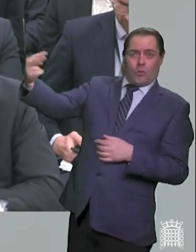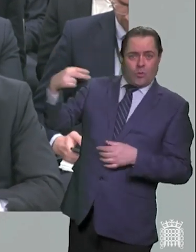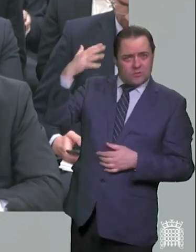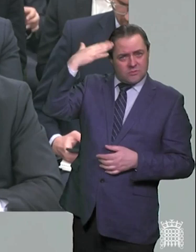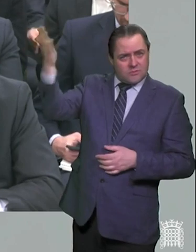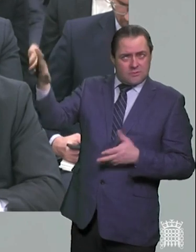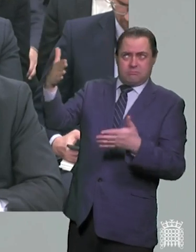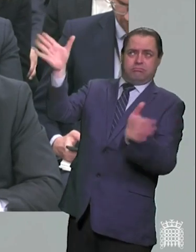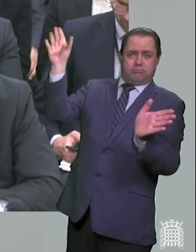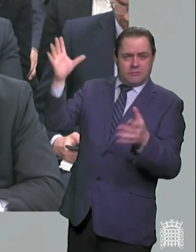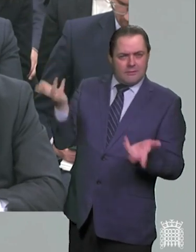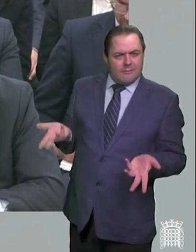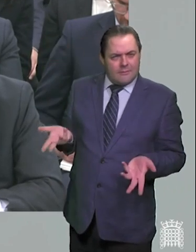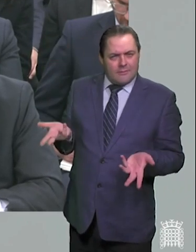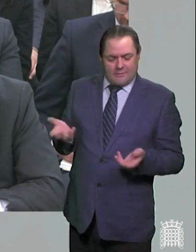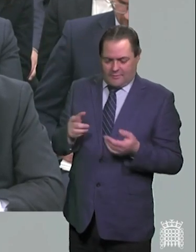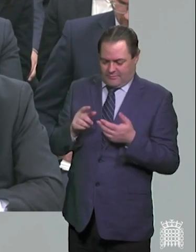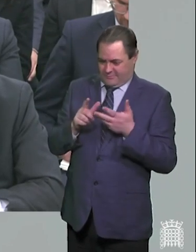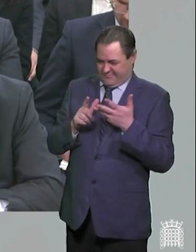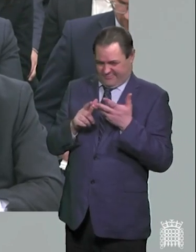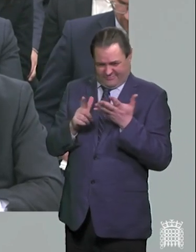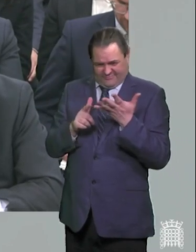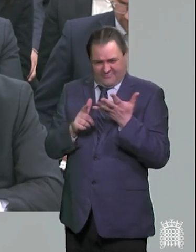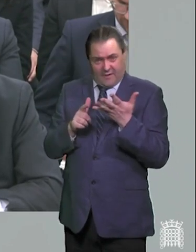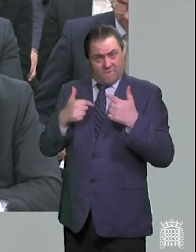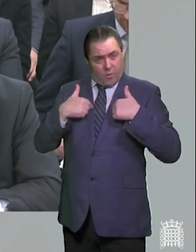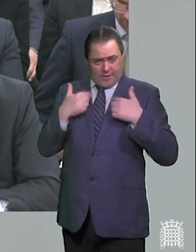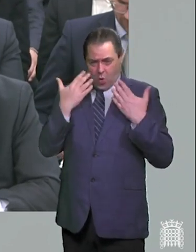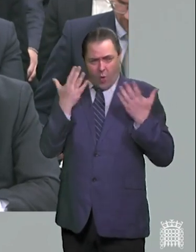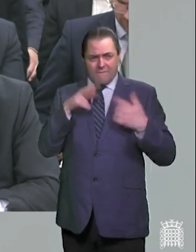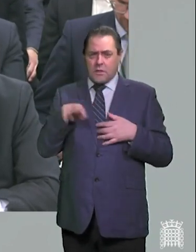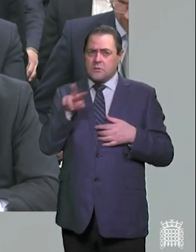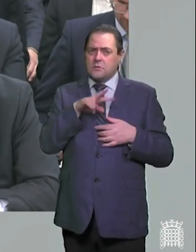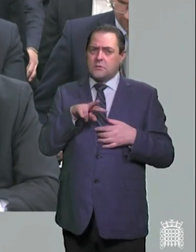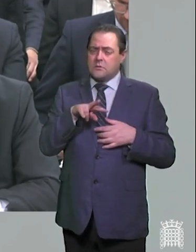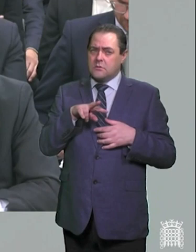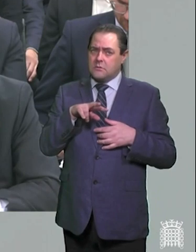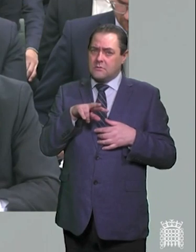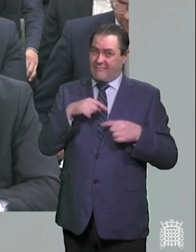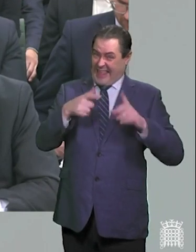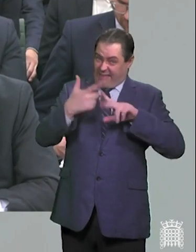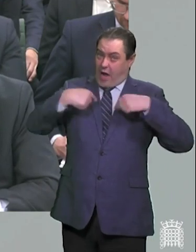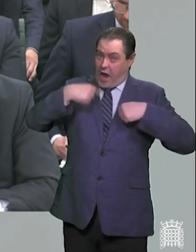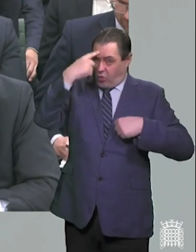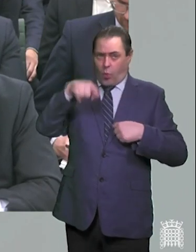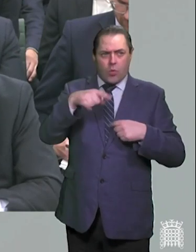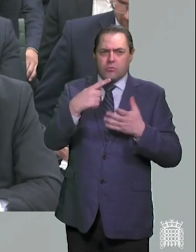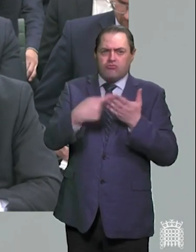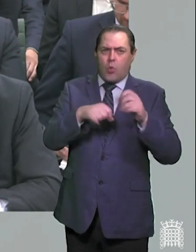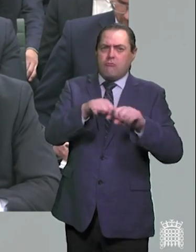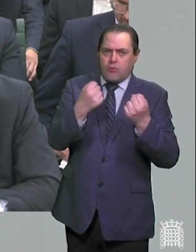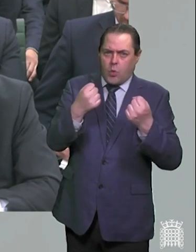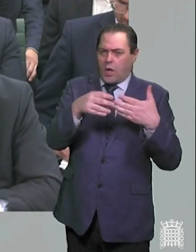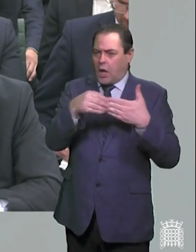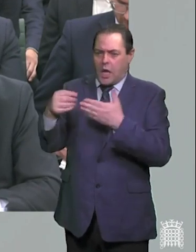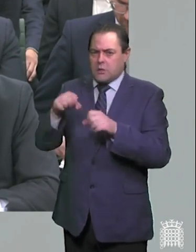Most important of all, if it was obvious to me that these events were contrary to the guidance and the rules, then it must have been